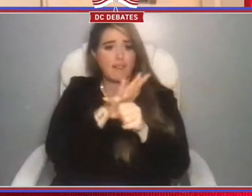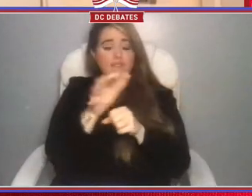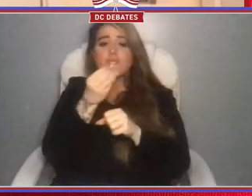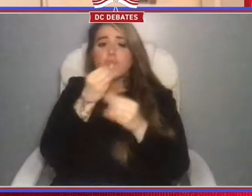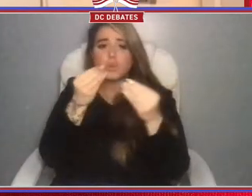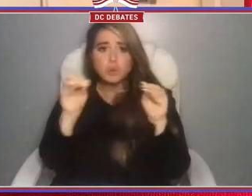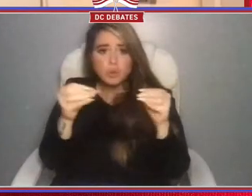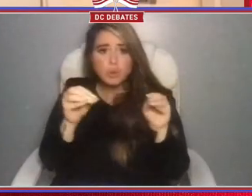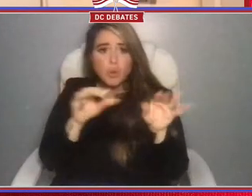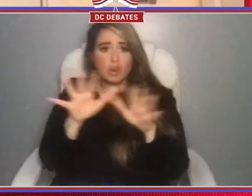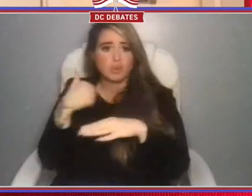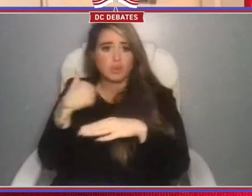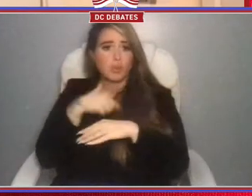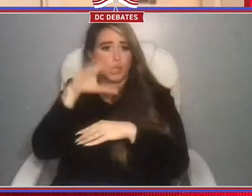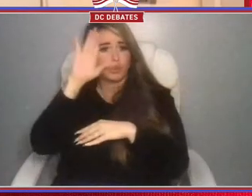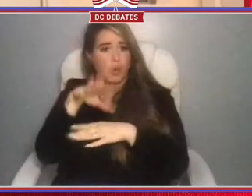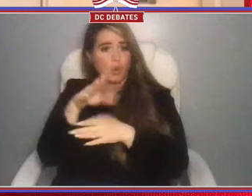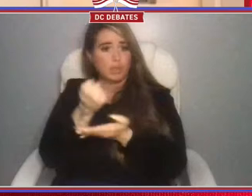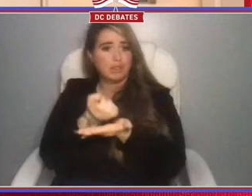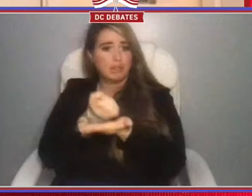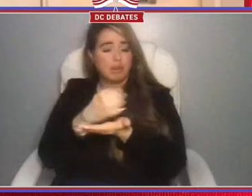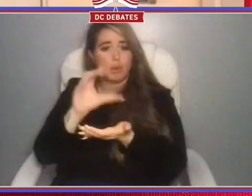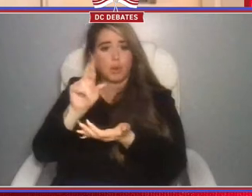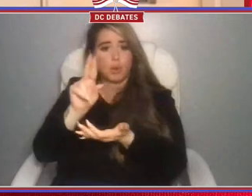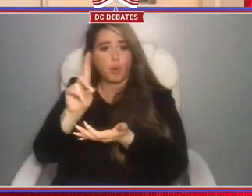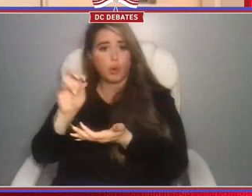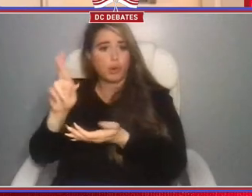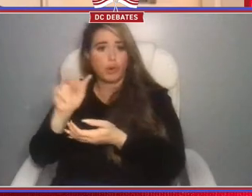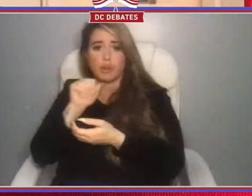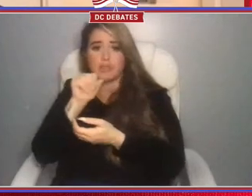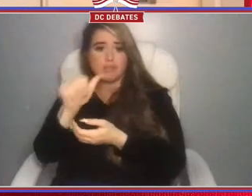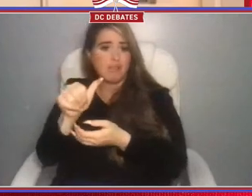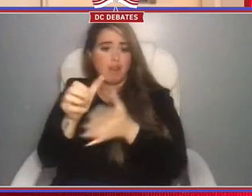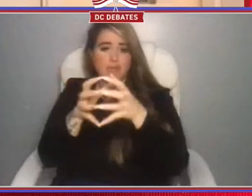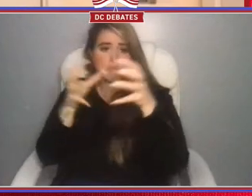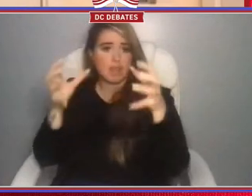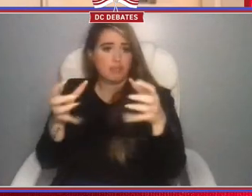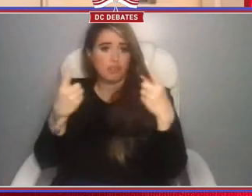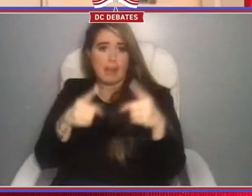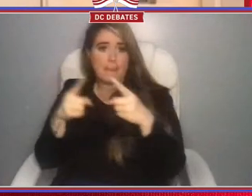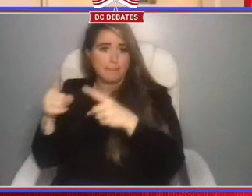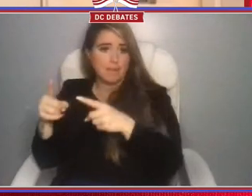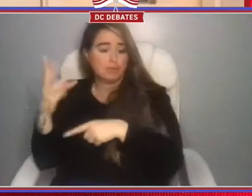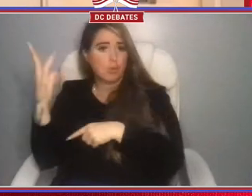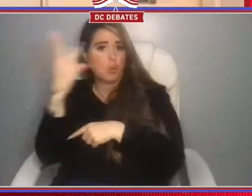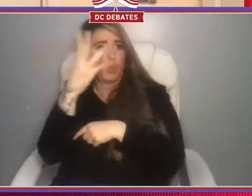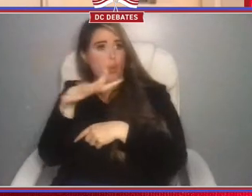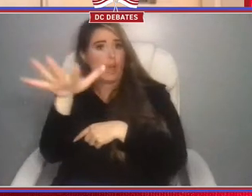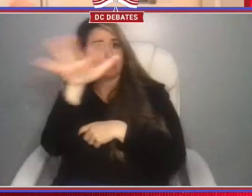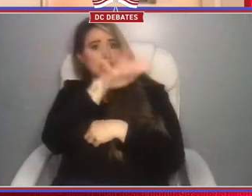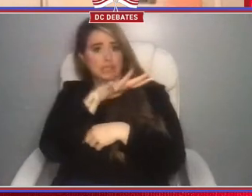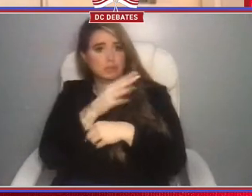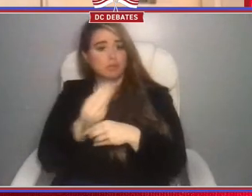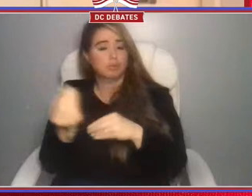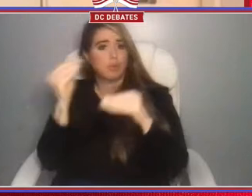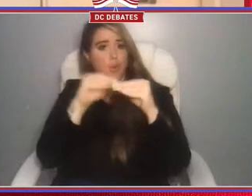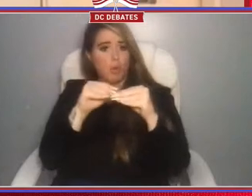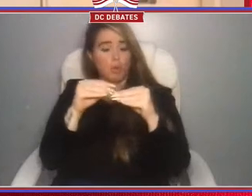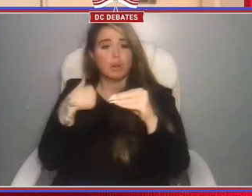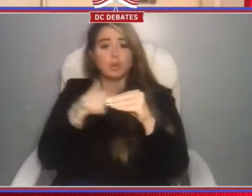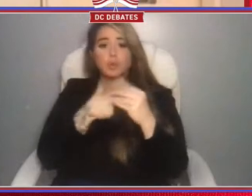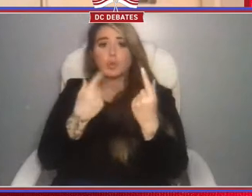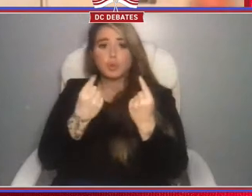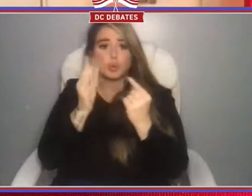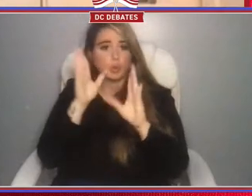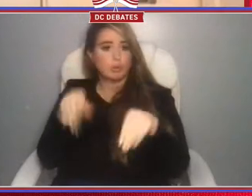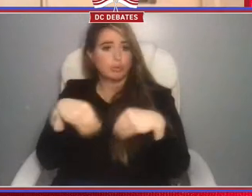the economic corridor is not as robust as it is west of the river. What we can do by providing this mechanism